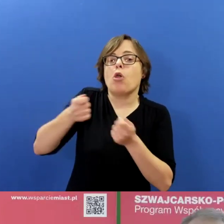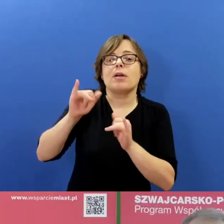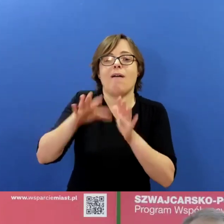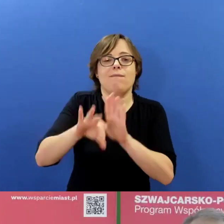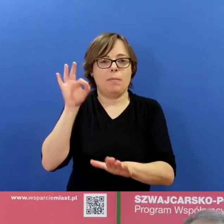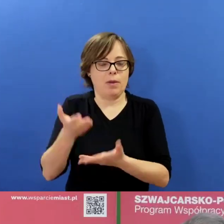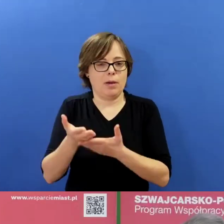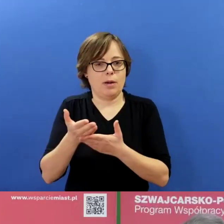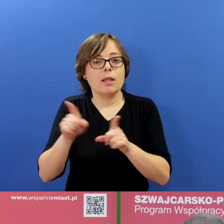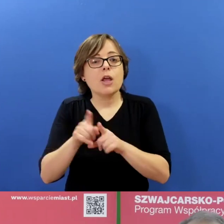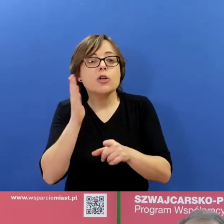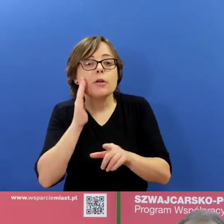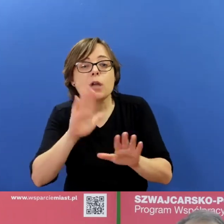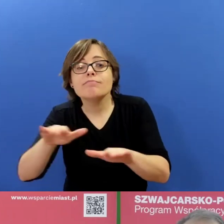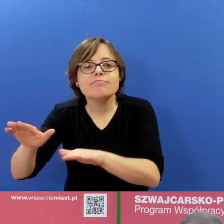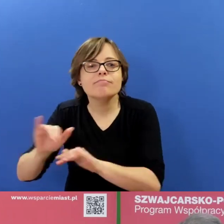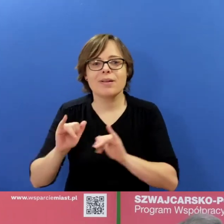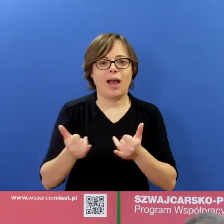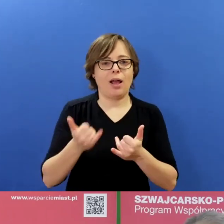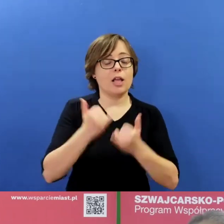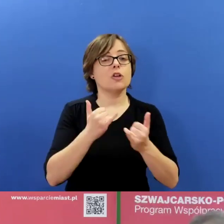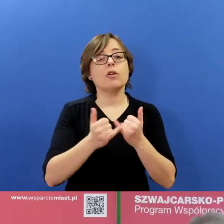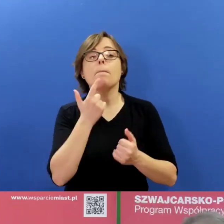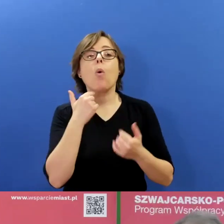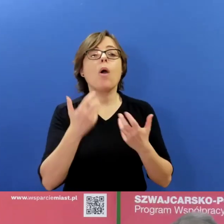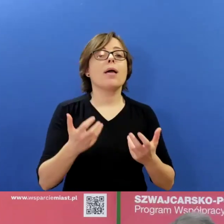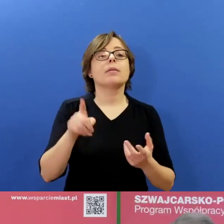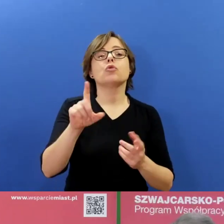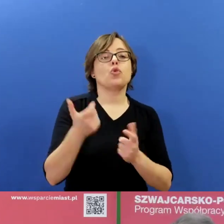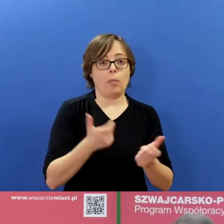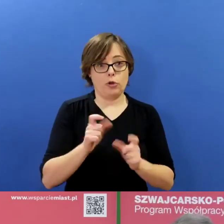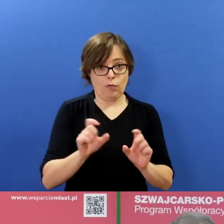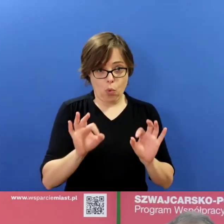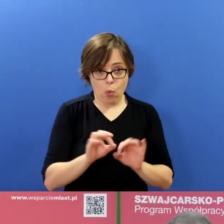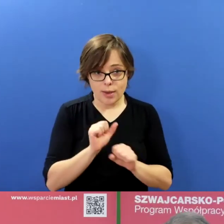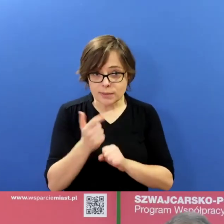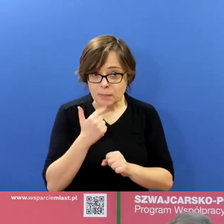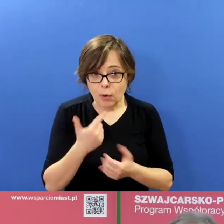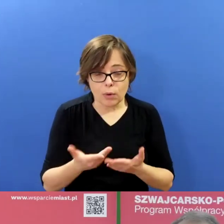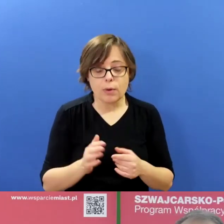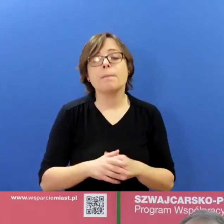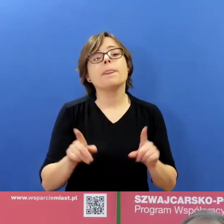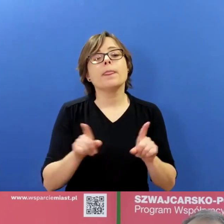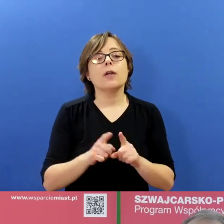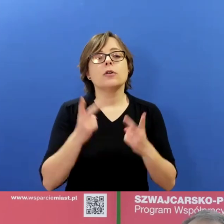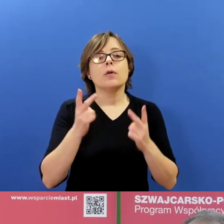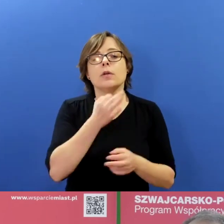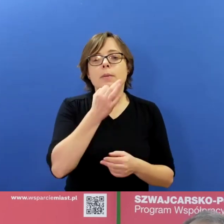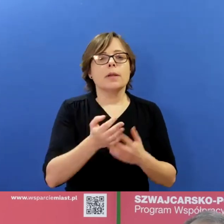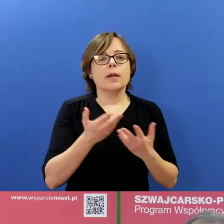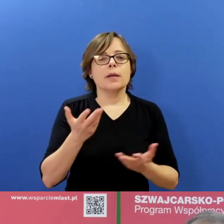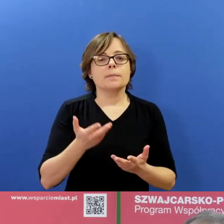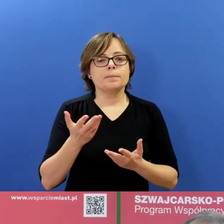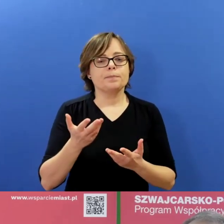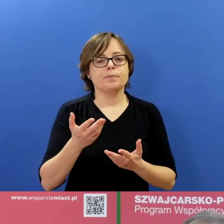of choosing the main facilitator, how do you reach the citizens? What do you do if there is not enough people interested? And also a very